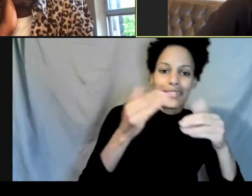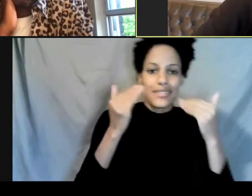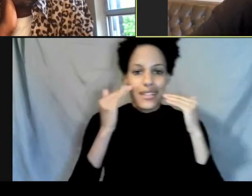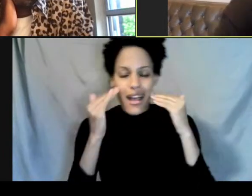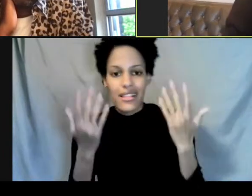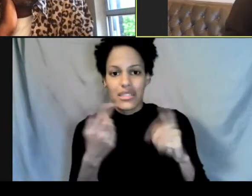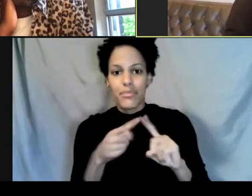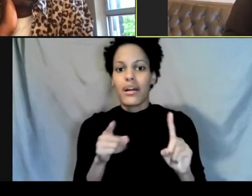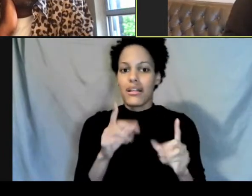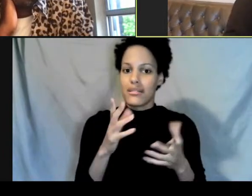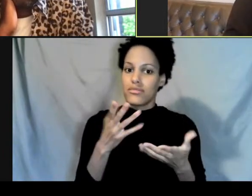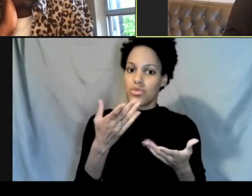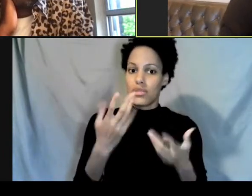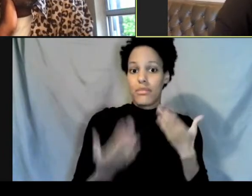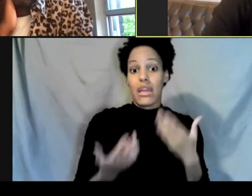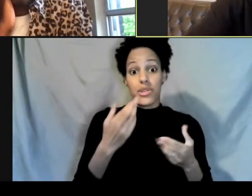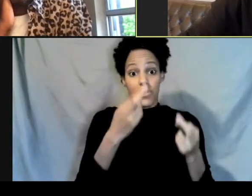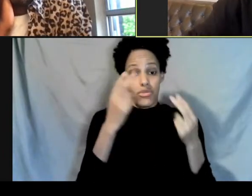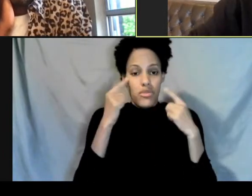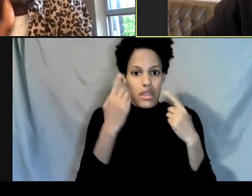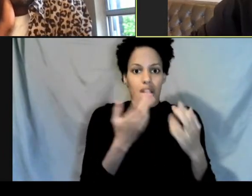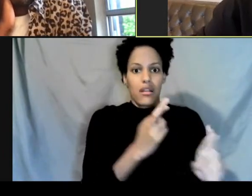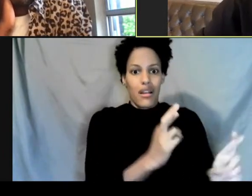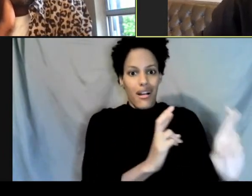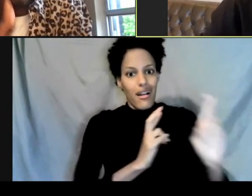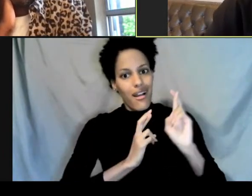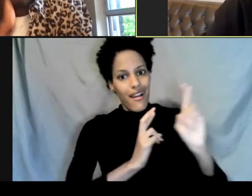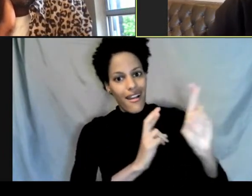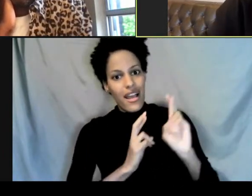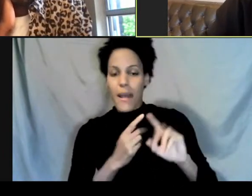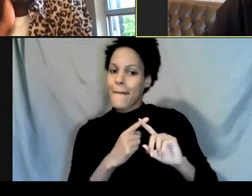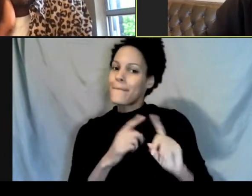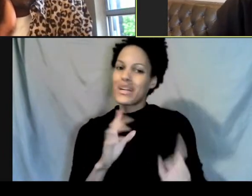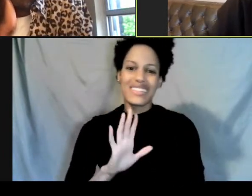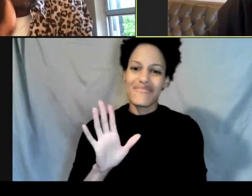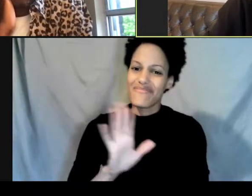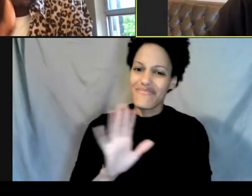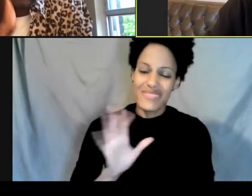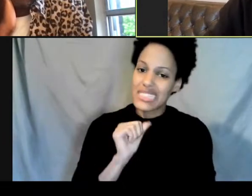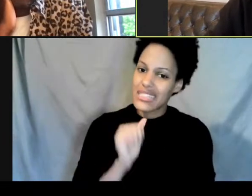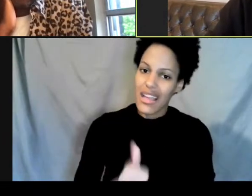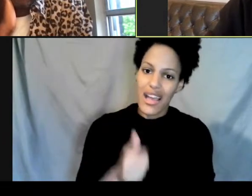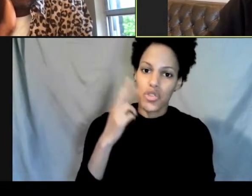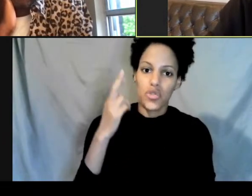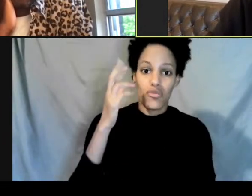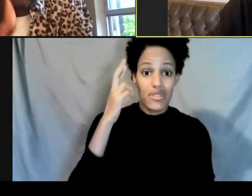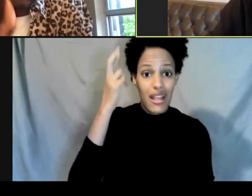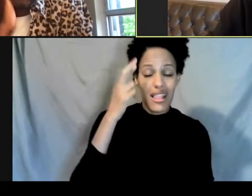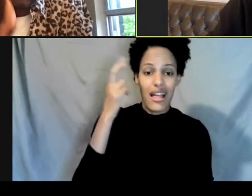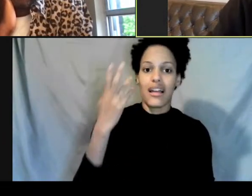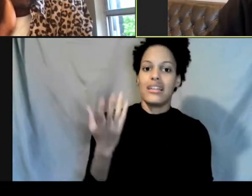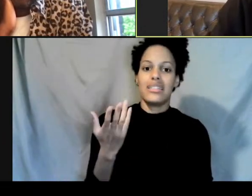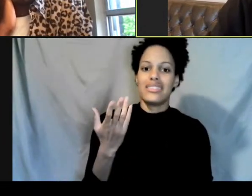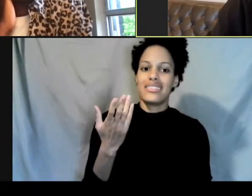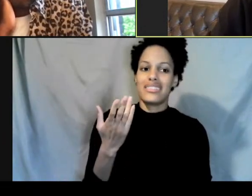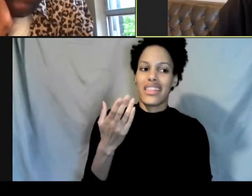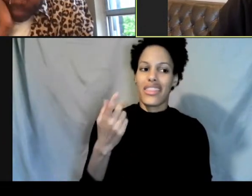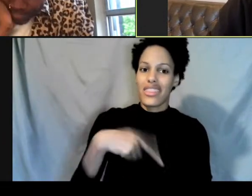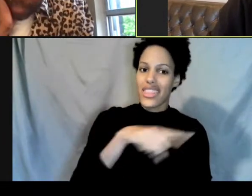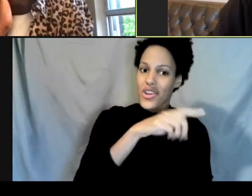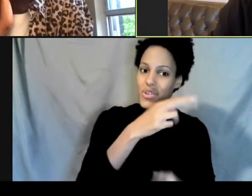they're respecting me, or they're, but it's not. You would learn later on how it's using you, and